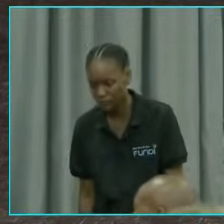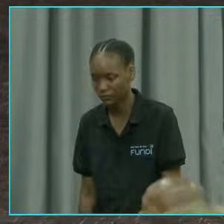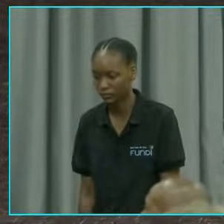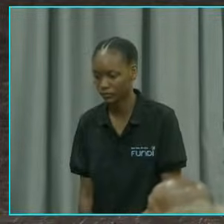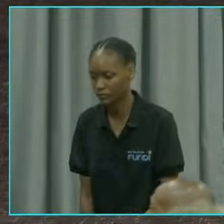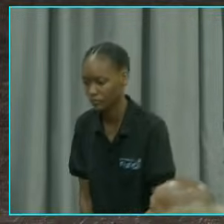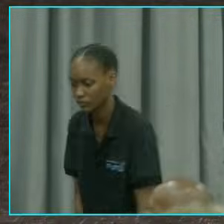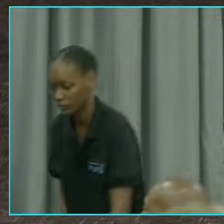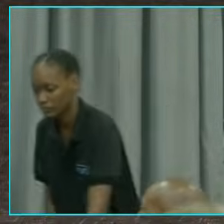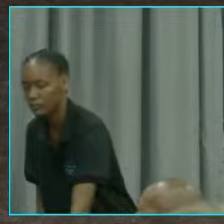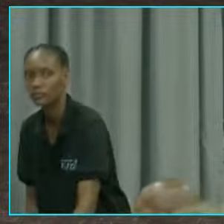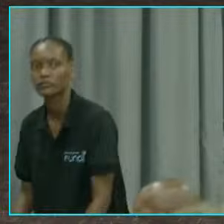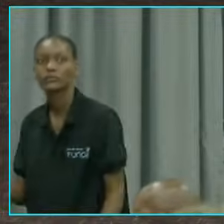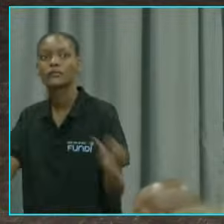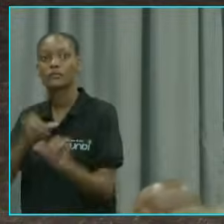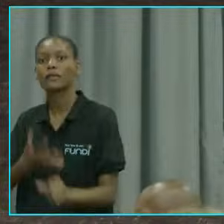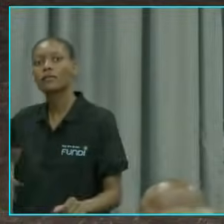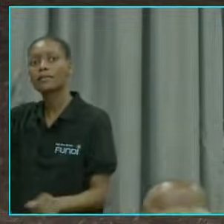2:30, please.